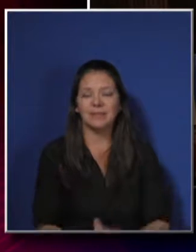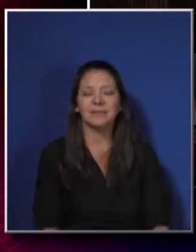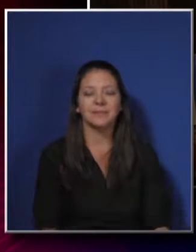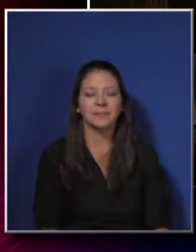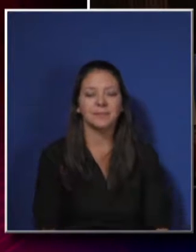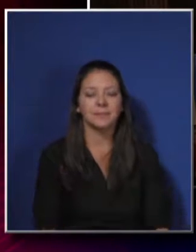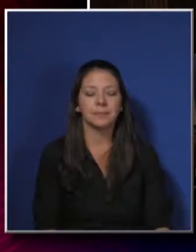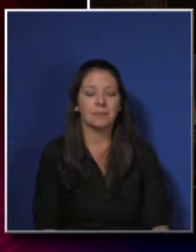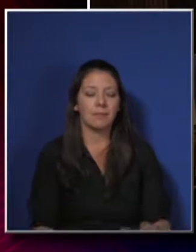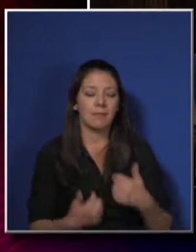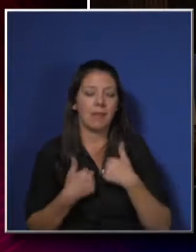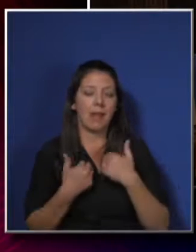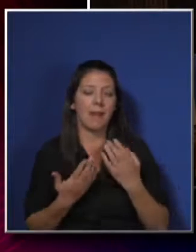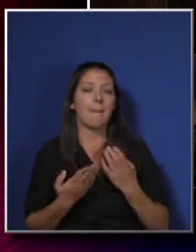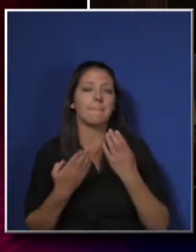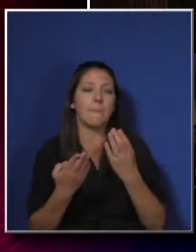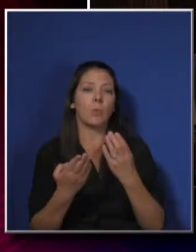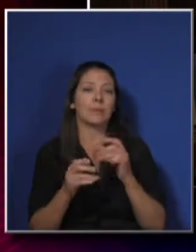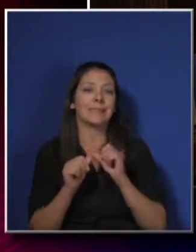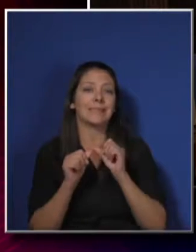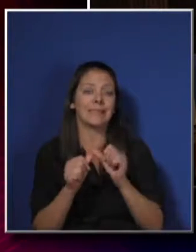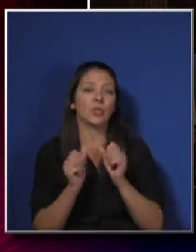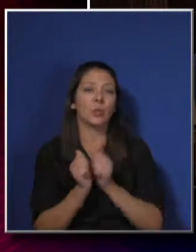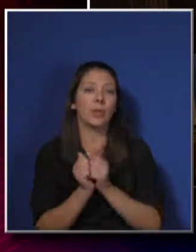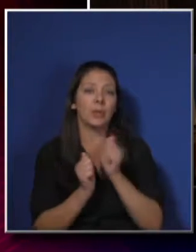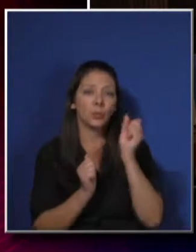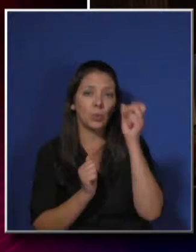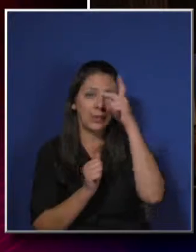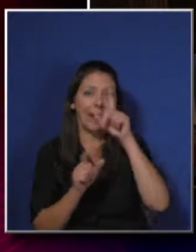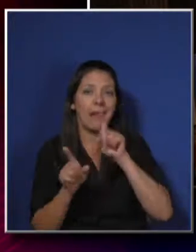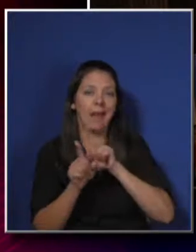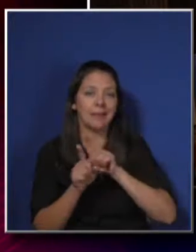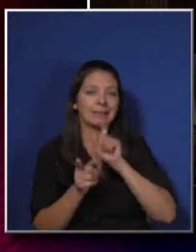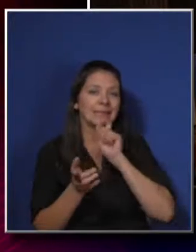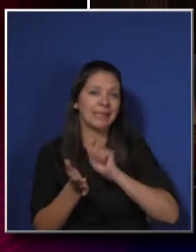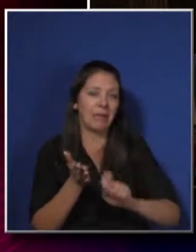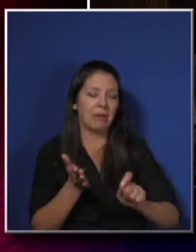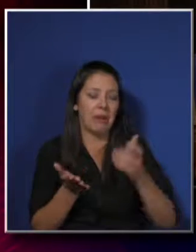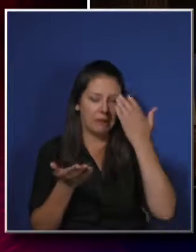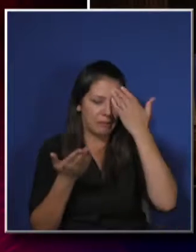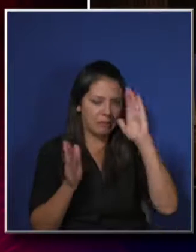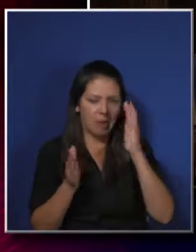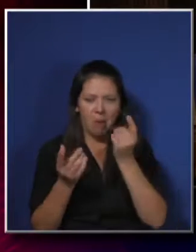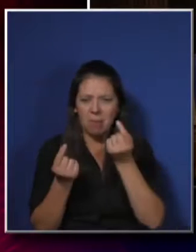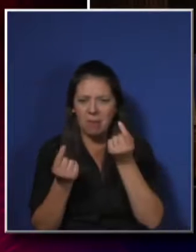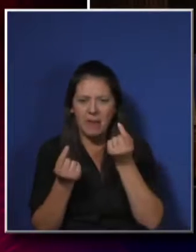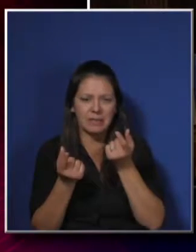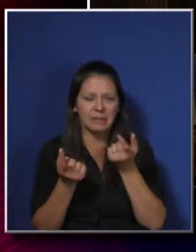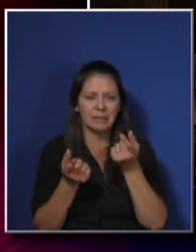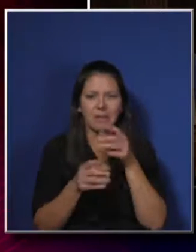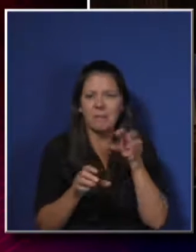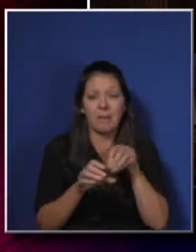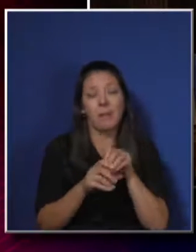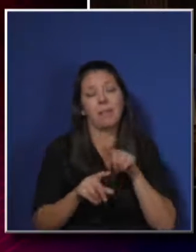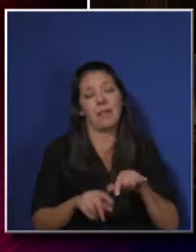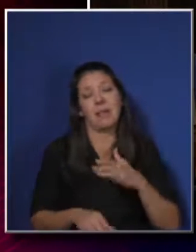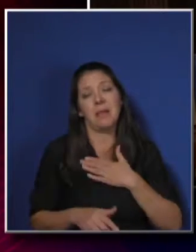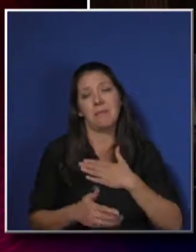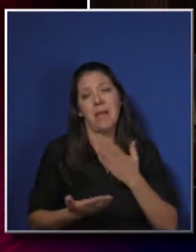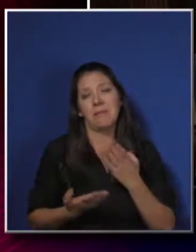I will make a motion to continue with Sue Kay as secretary. I don't know what the implications are, but that's my motion.